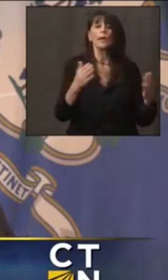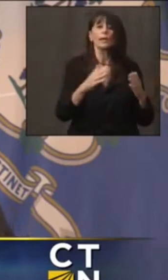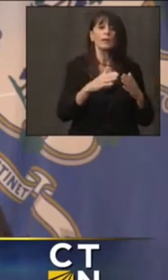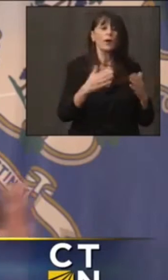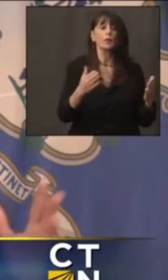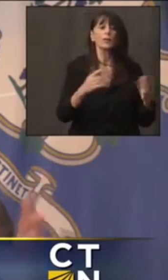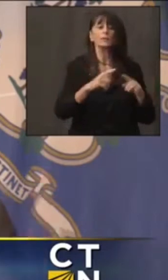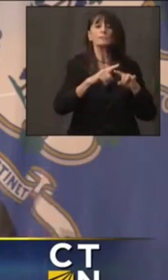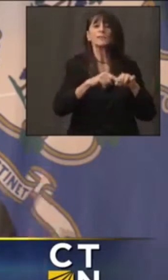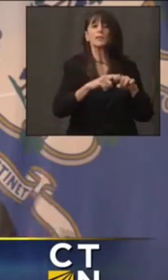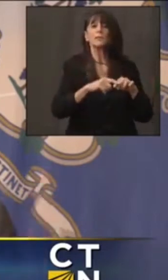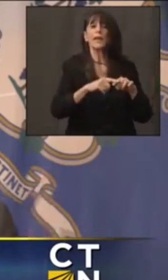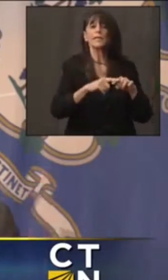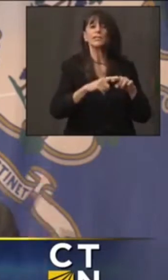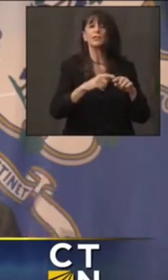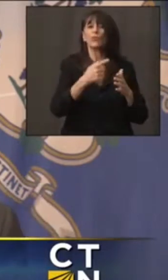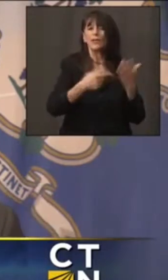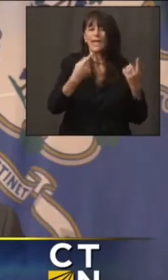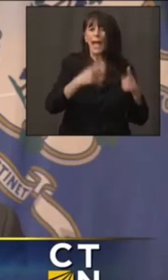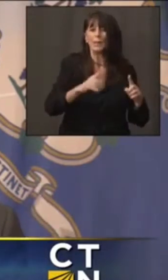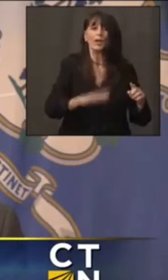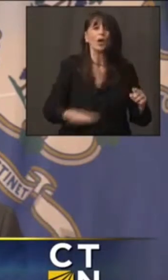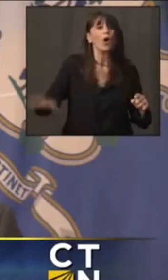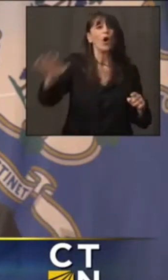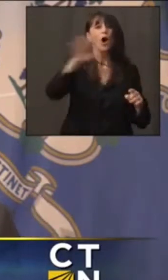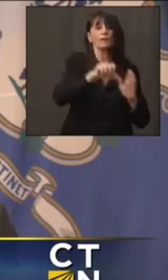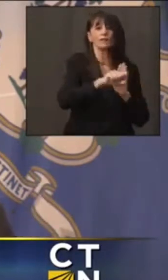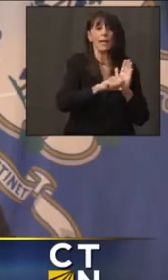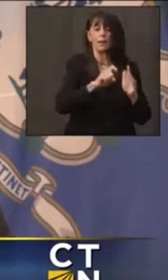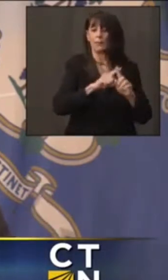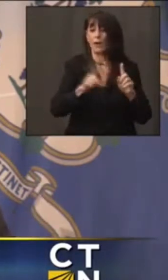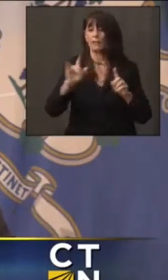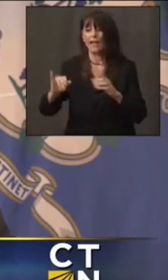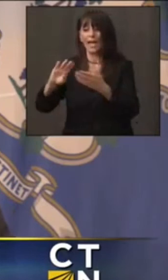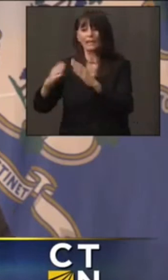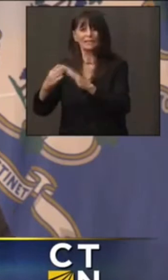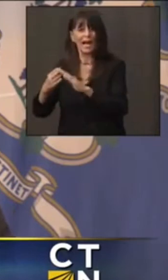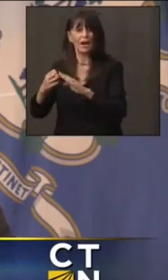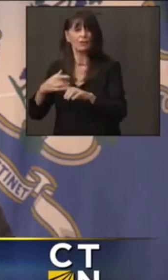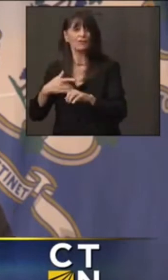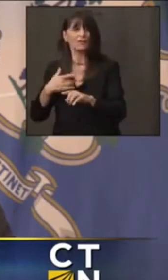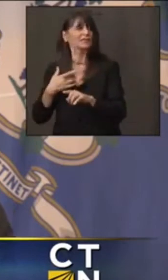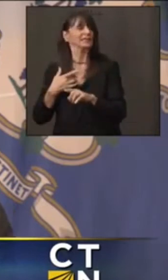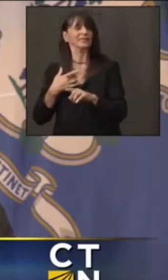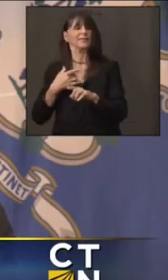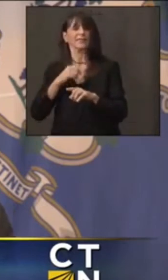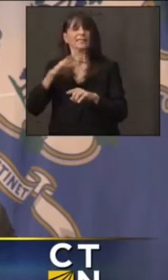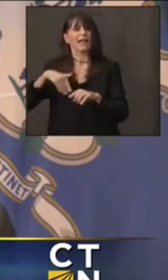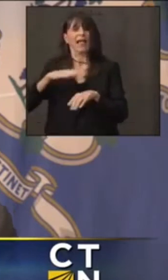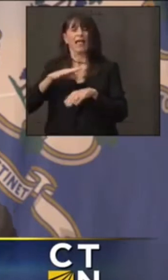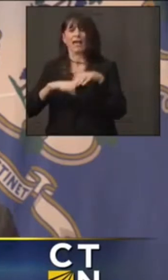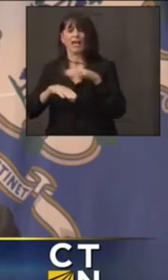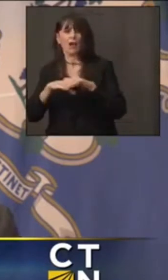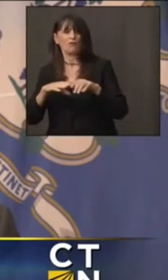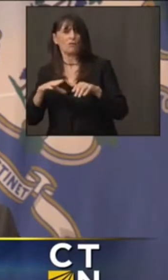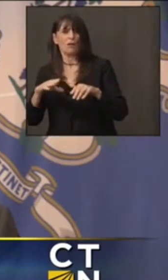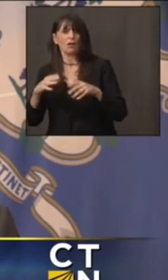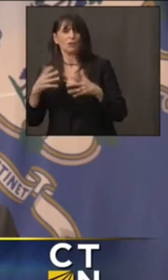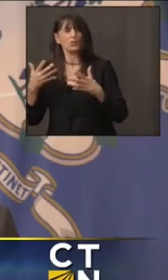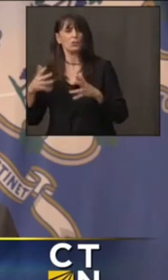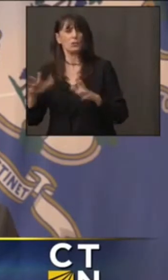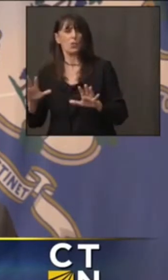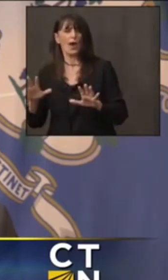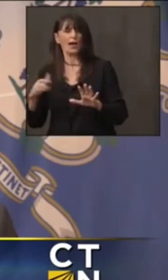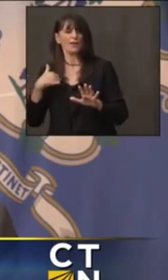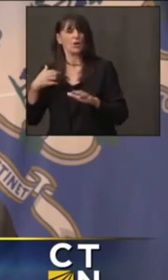based upon the statewide metrics. But if those municipalities don't feel comfortable, want to be a little more aggressive in terms of what they think